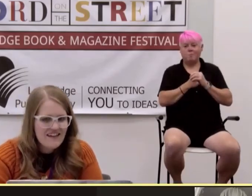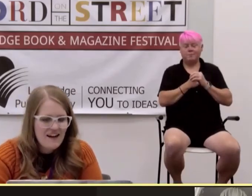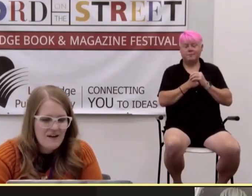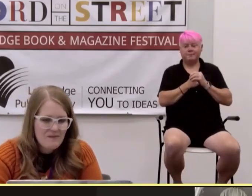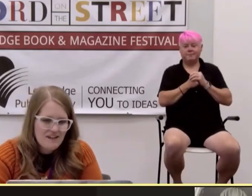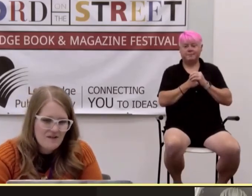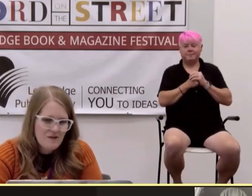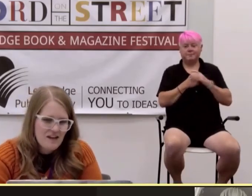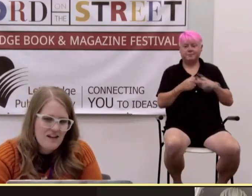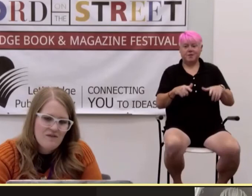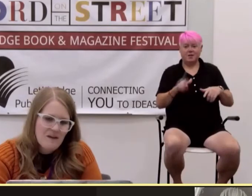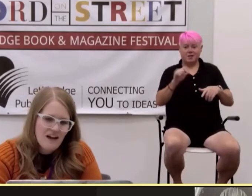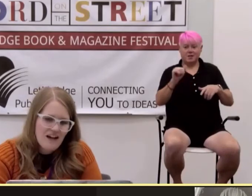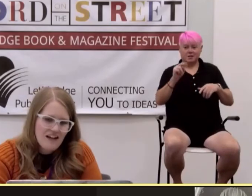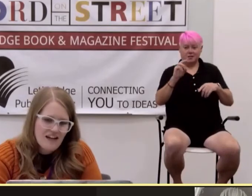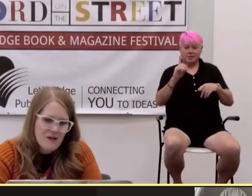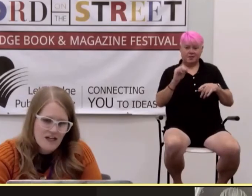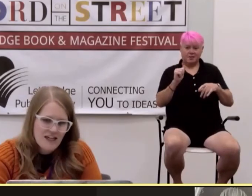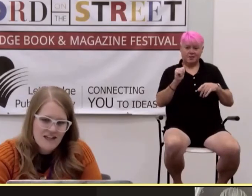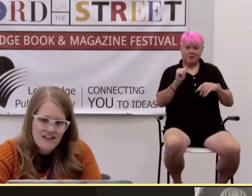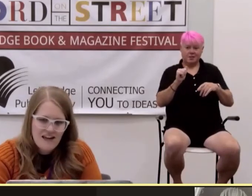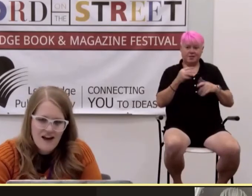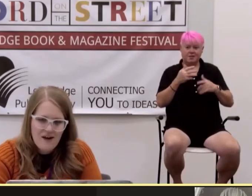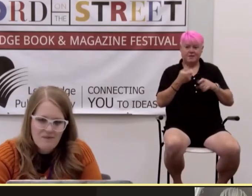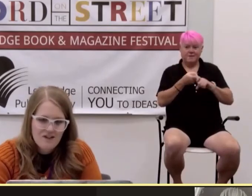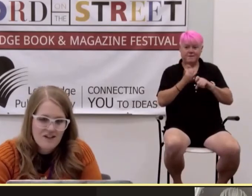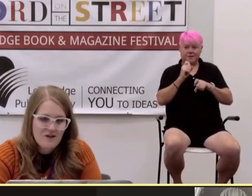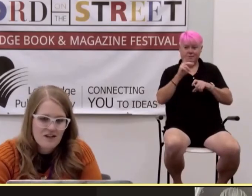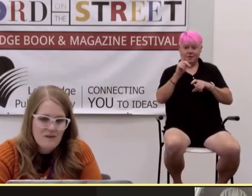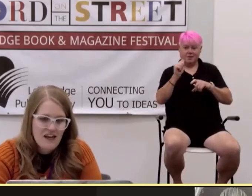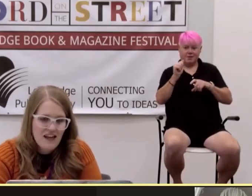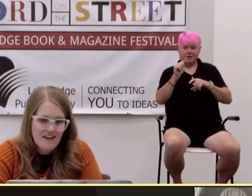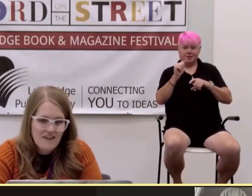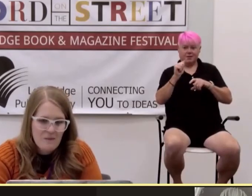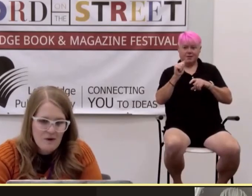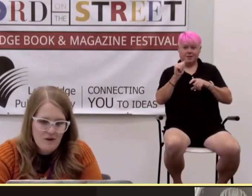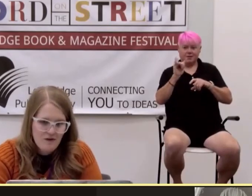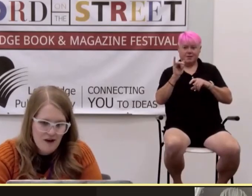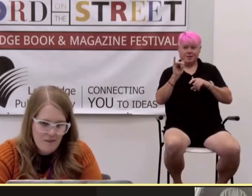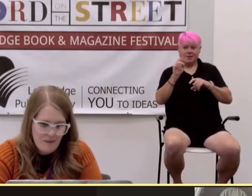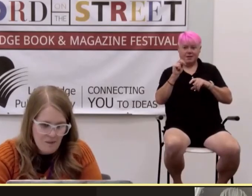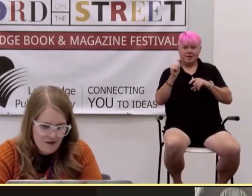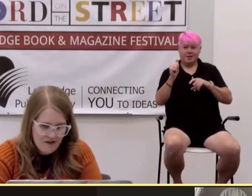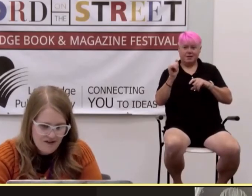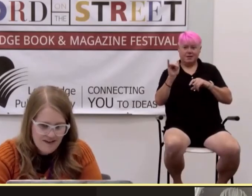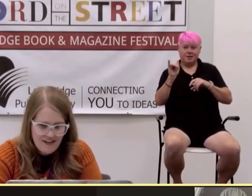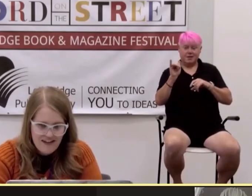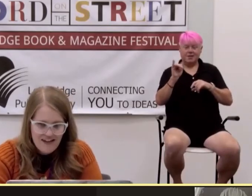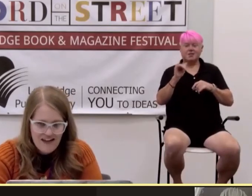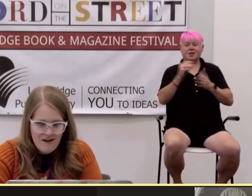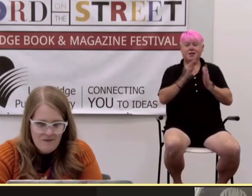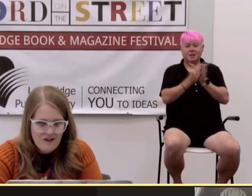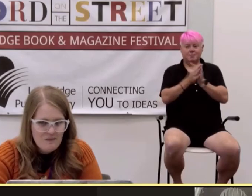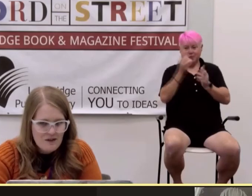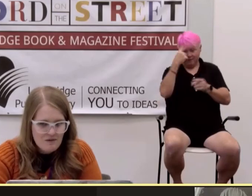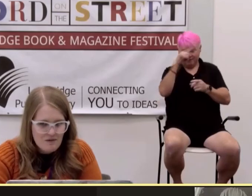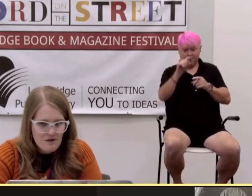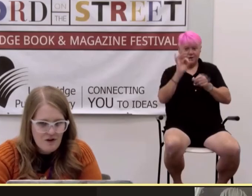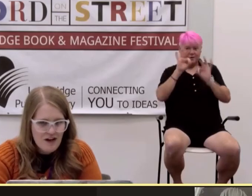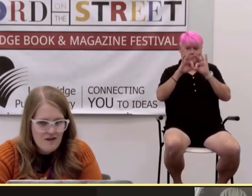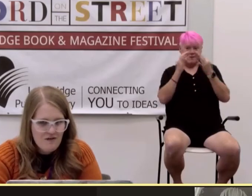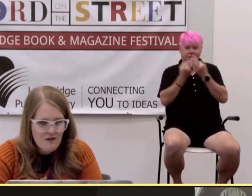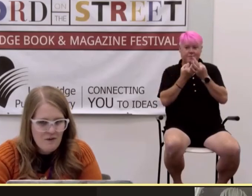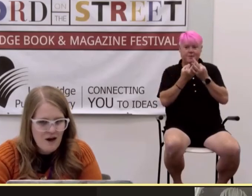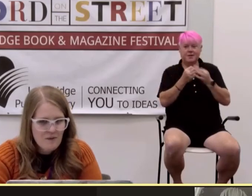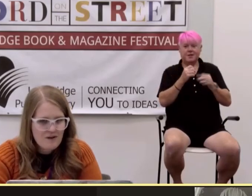Linda says Oki from the Kainai Nation. She said that she's going to be getting the book for her family members. She hasn't been to River